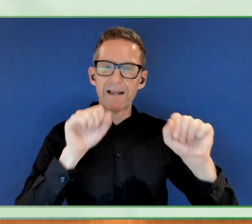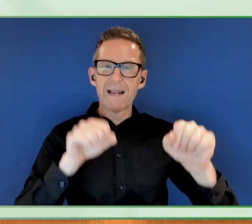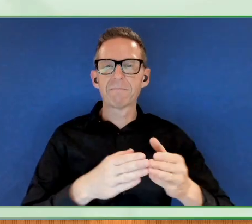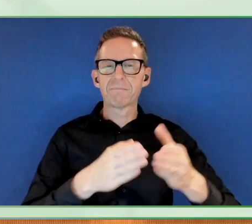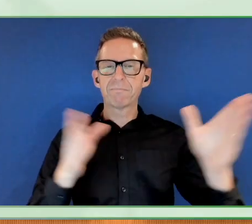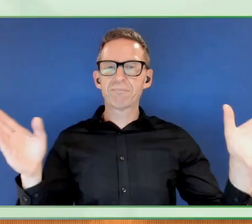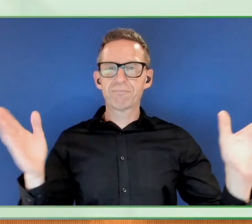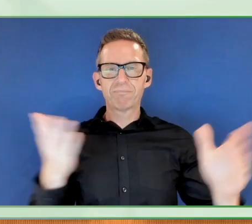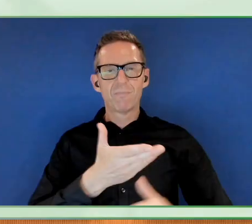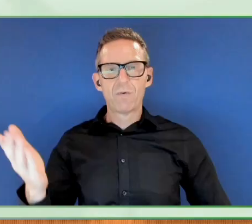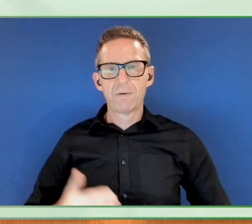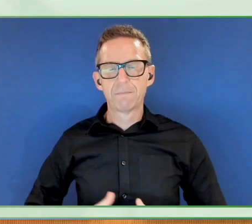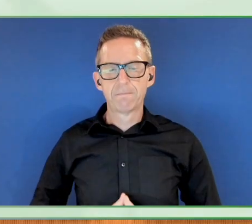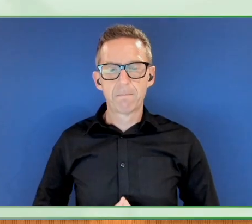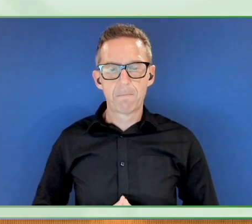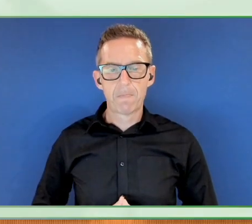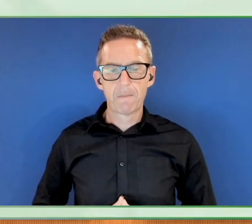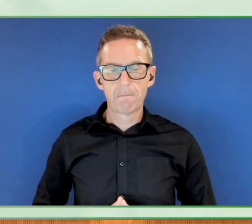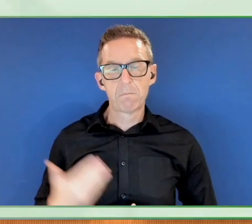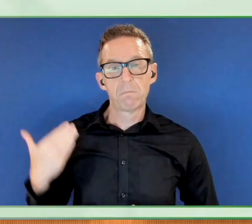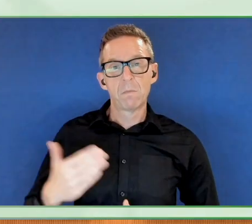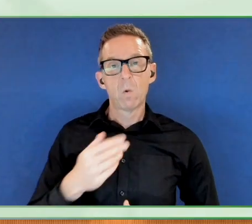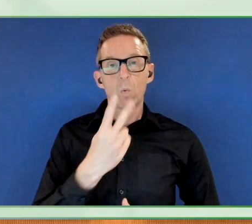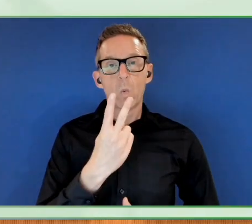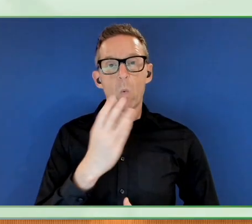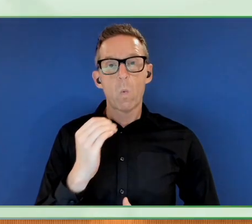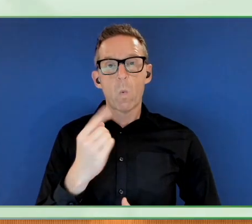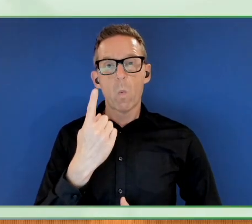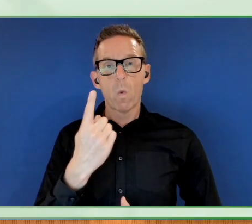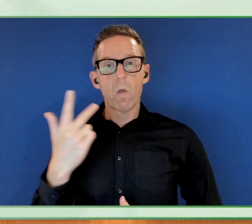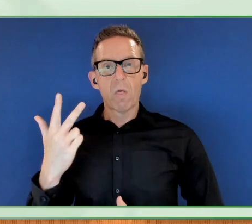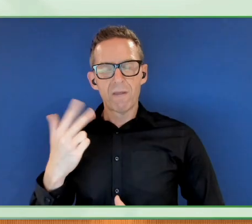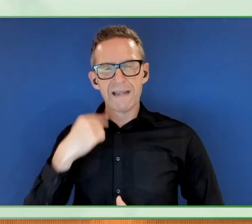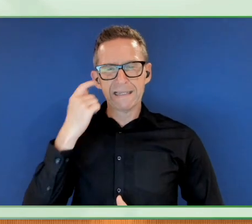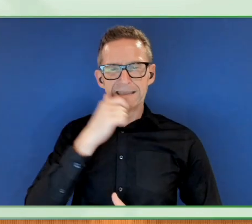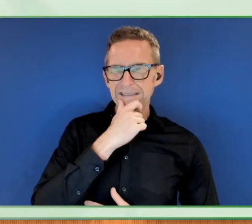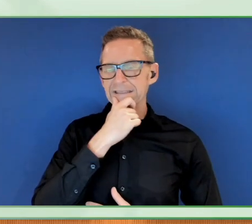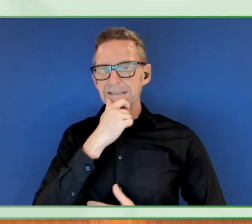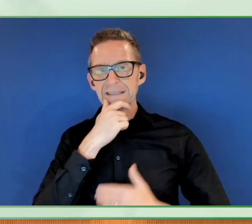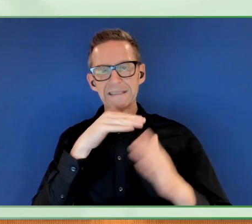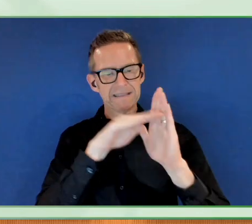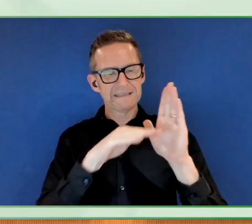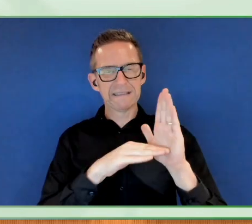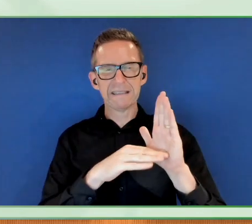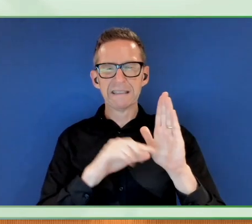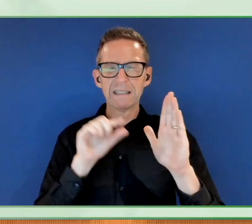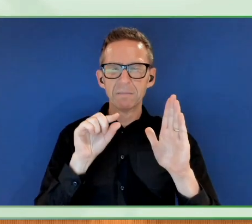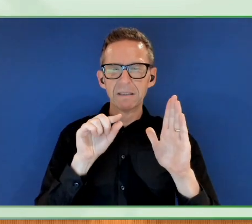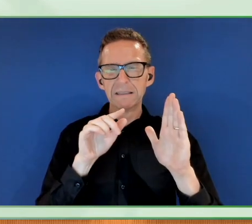that this requirement was a bit too generic. So we needed some more